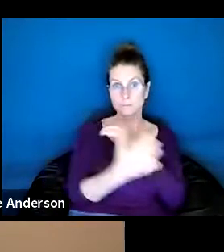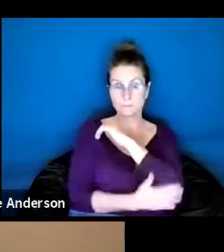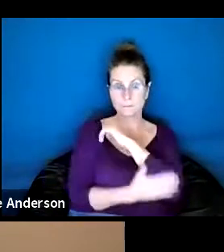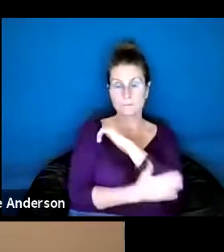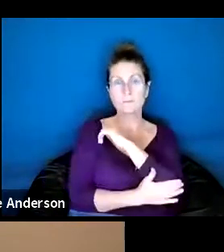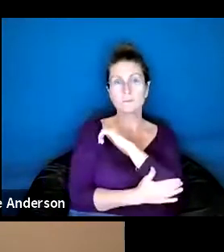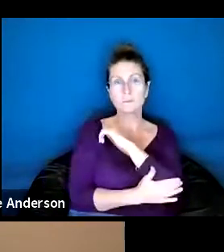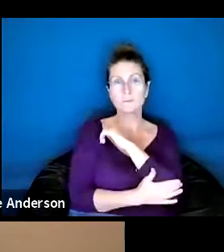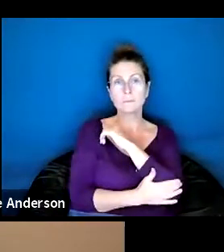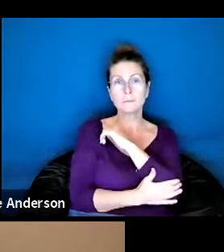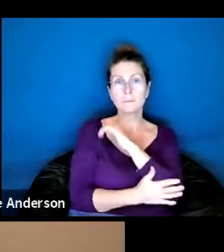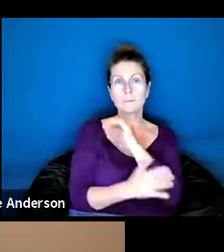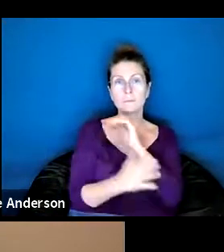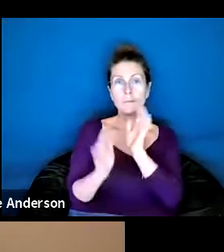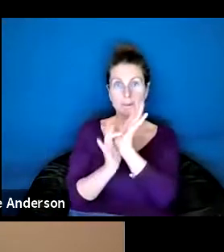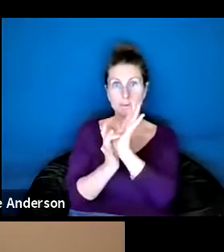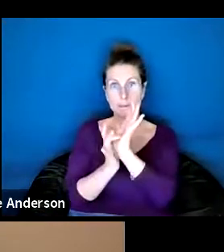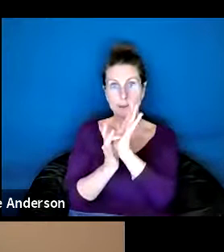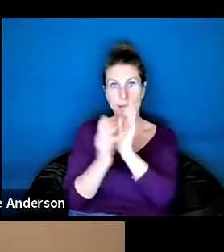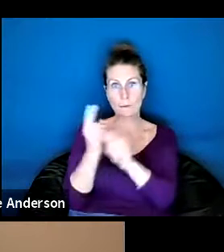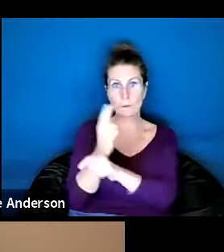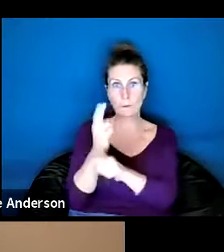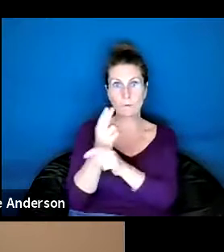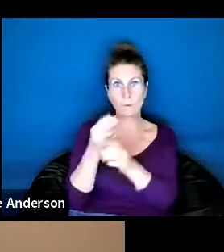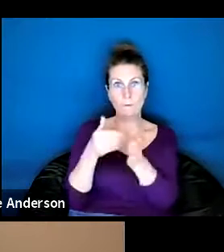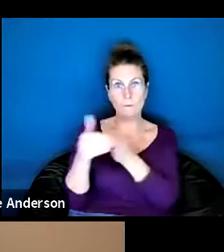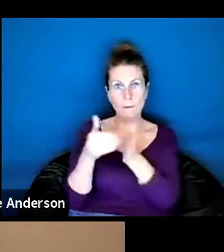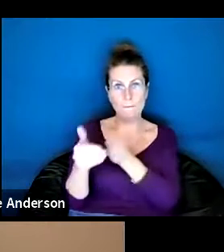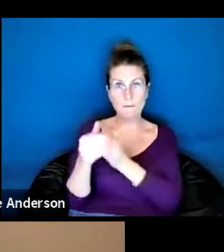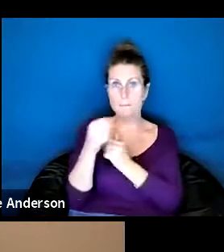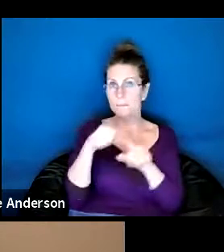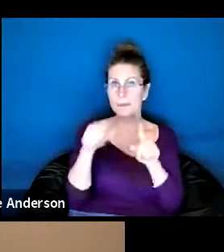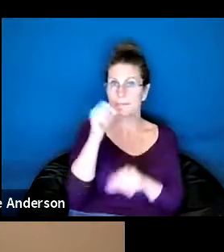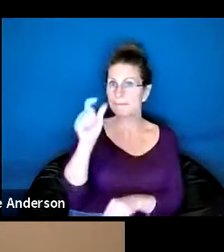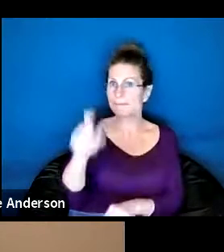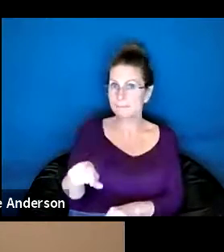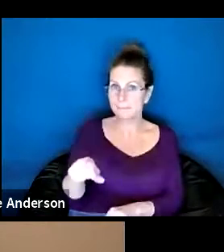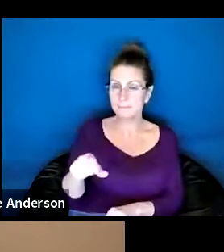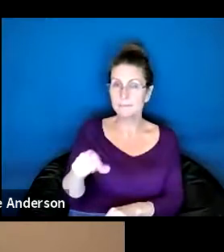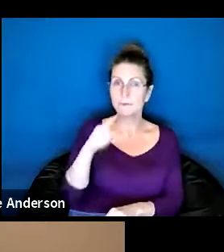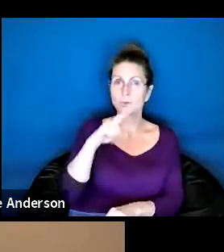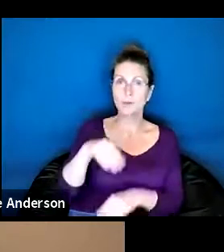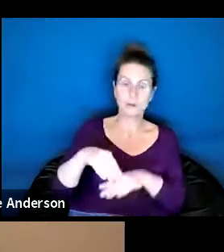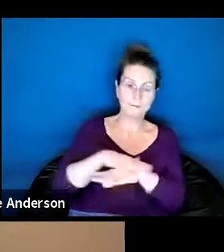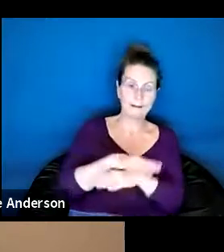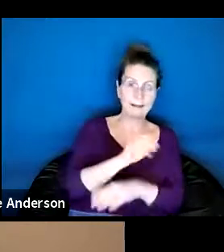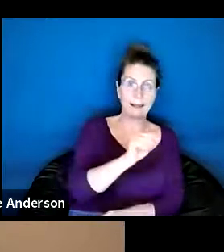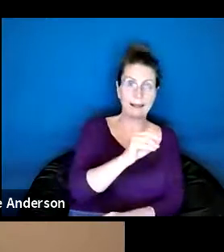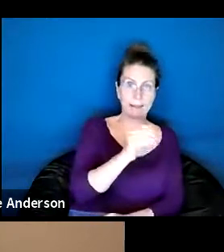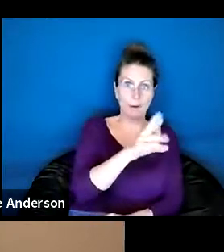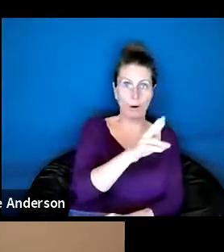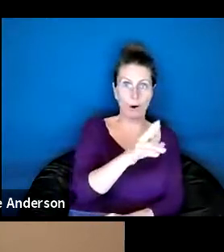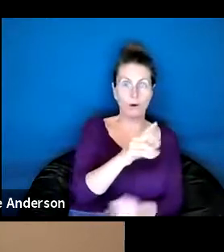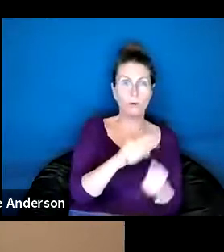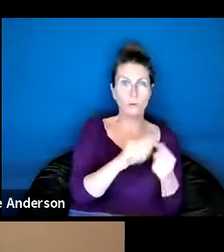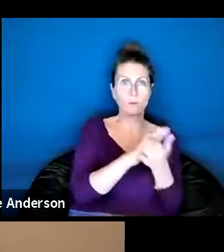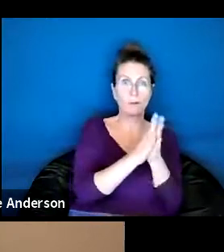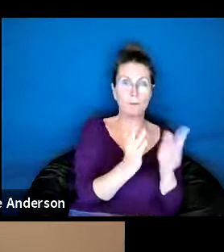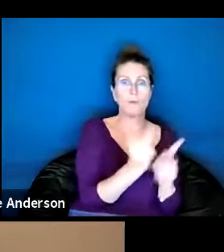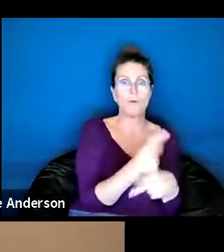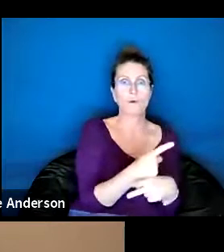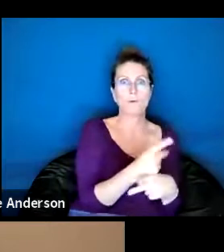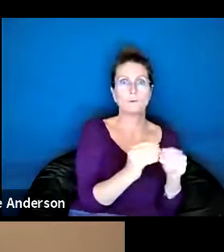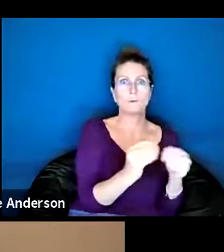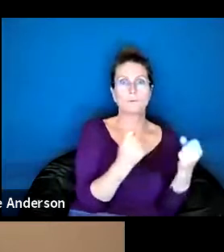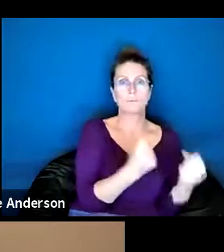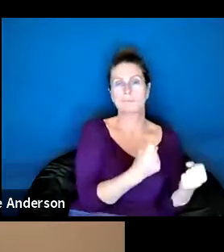of antibiotic use is unnecessary and is driving AMR. What opportunities do you, with this